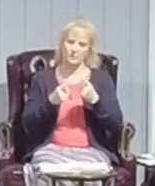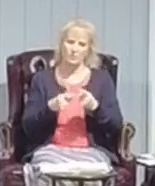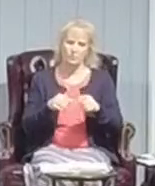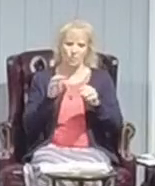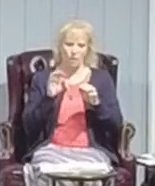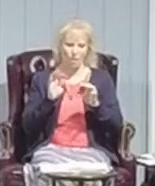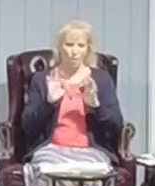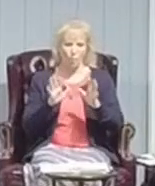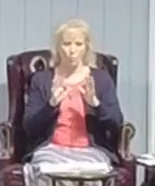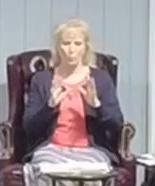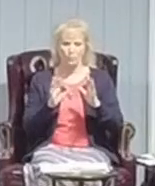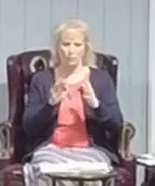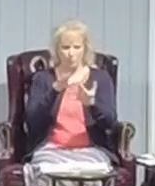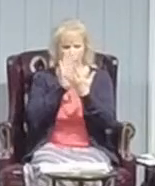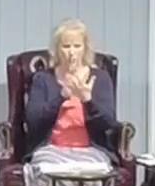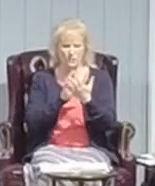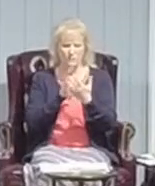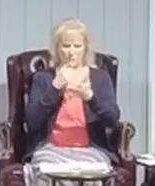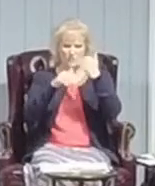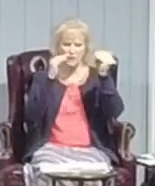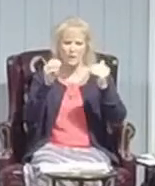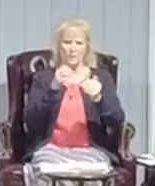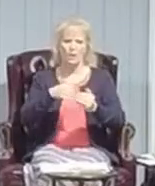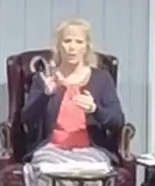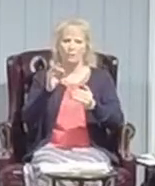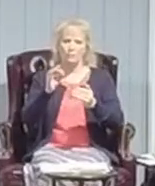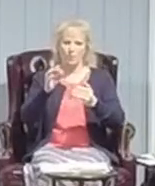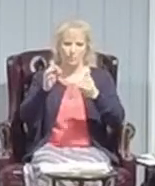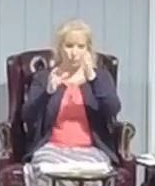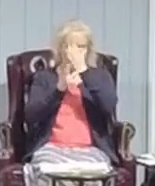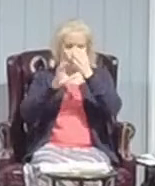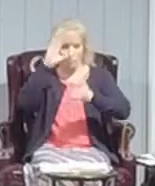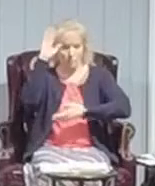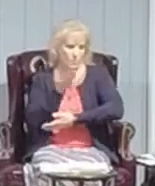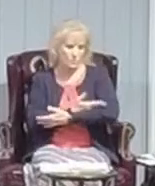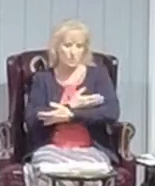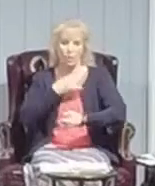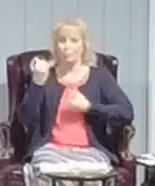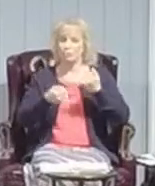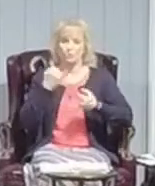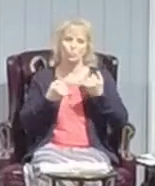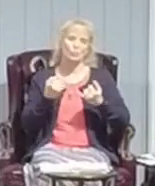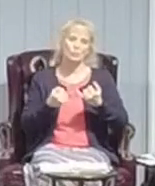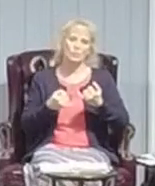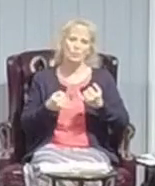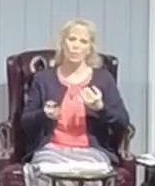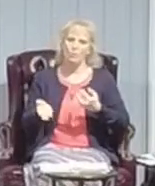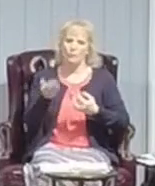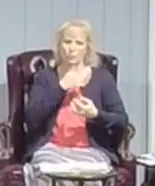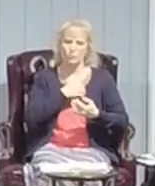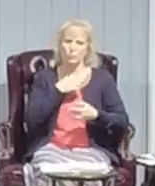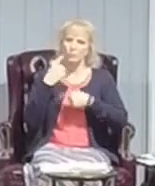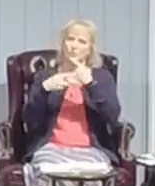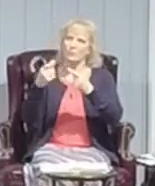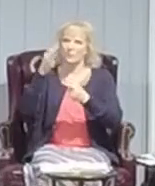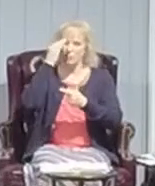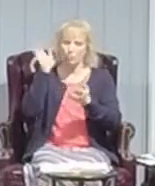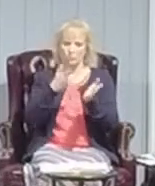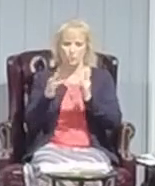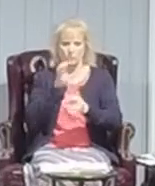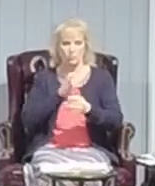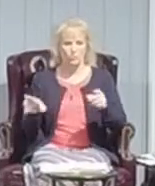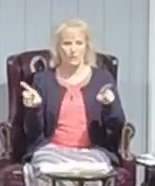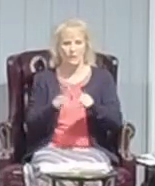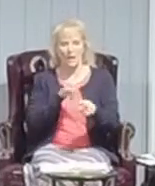presence in heaven of the Father and the Son rejoicing over souls coming to know Jesus Christ as their